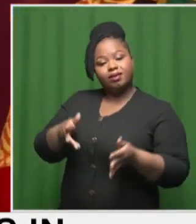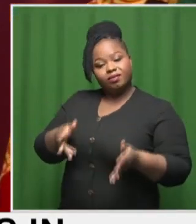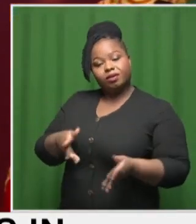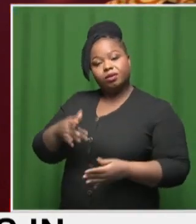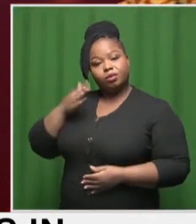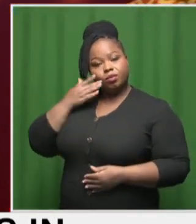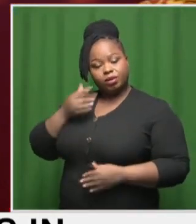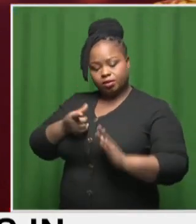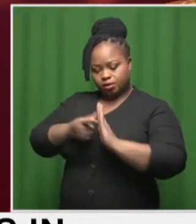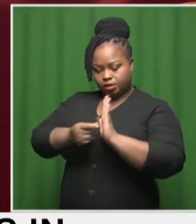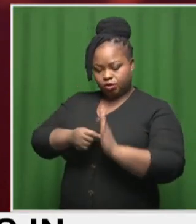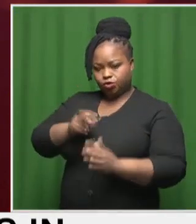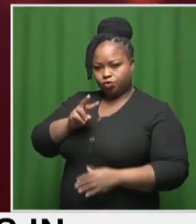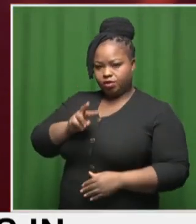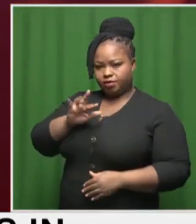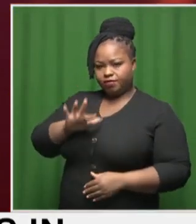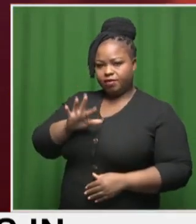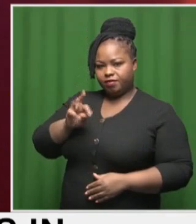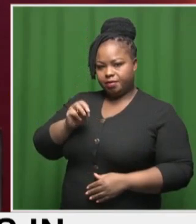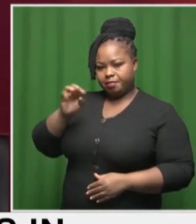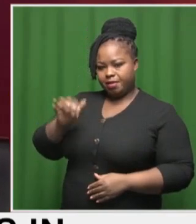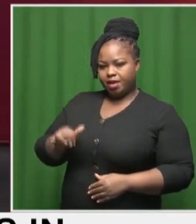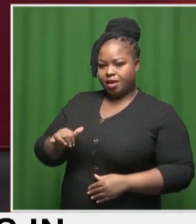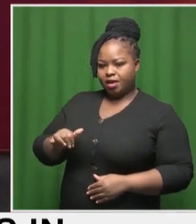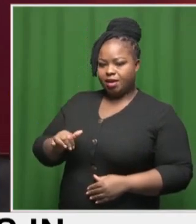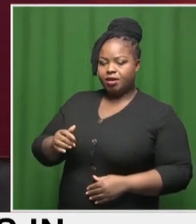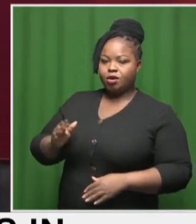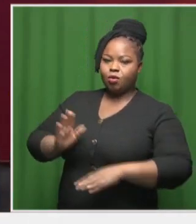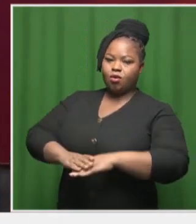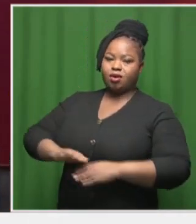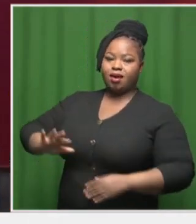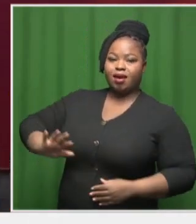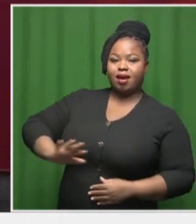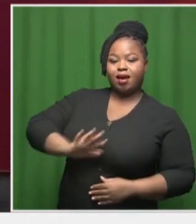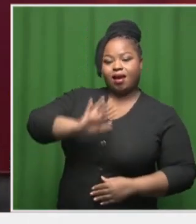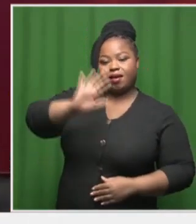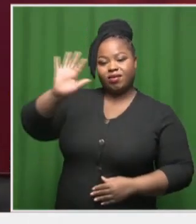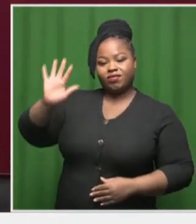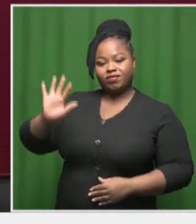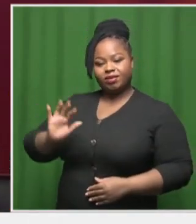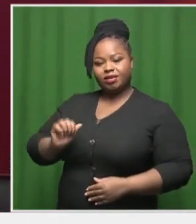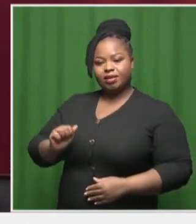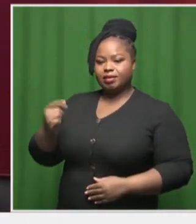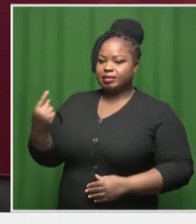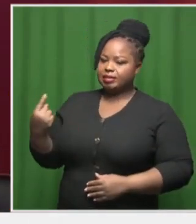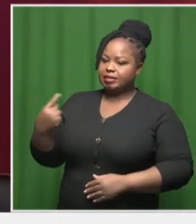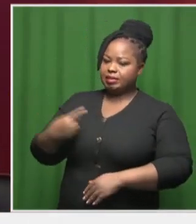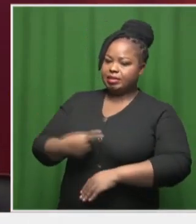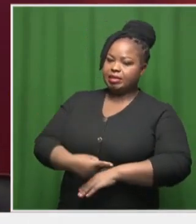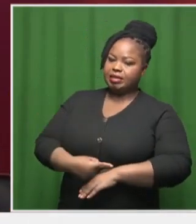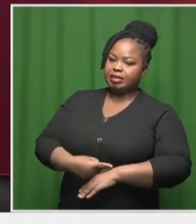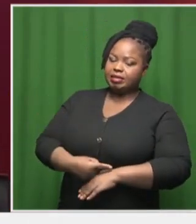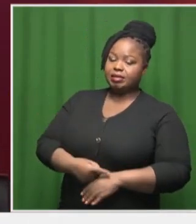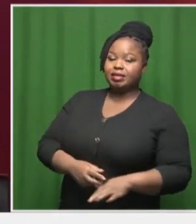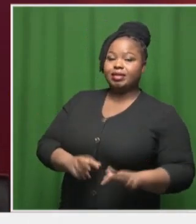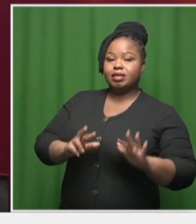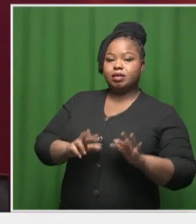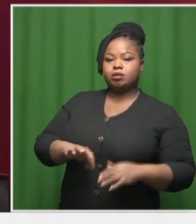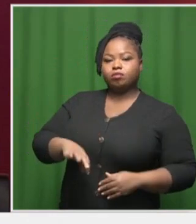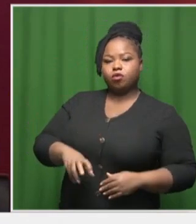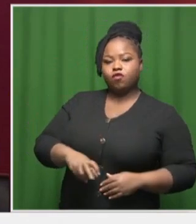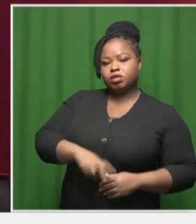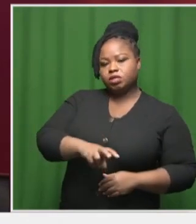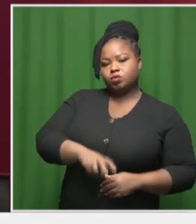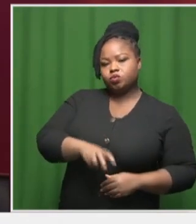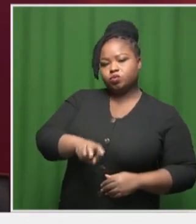on the 25th of May, on the Africa Day. And it has been in 8 provinces, 5